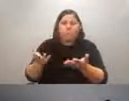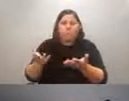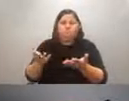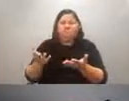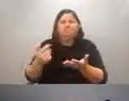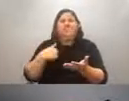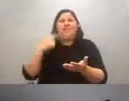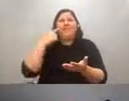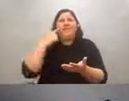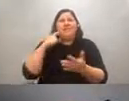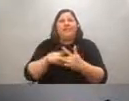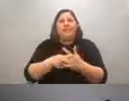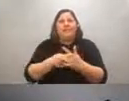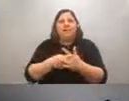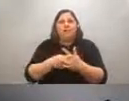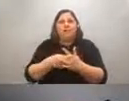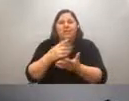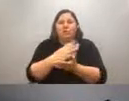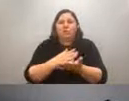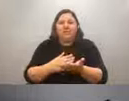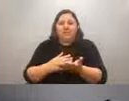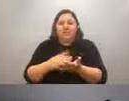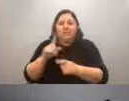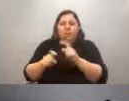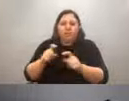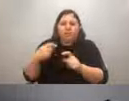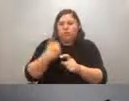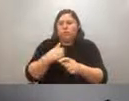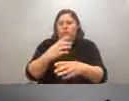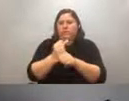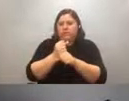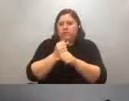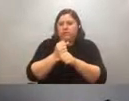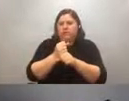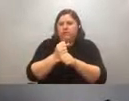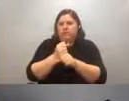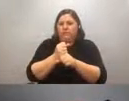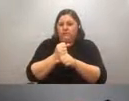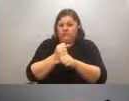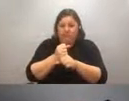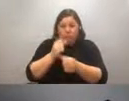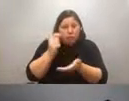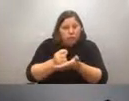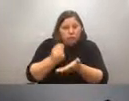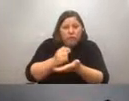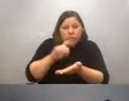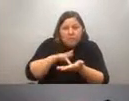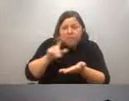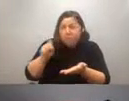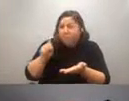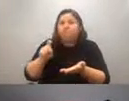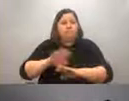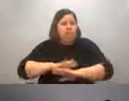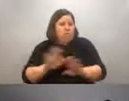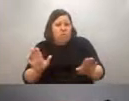there was i think some inquiry that we received when the call went out is like is this a treatment center but this is not a treatment